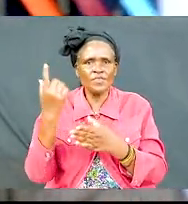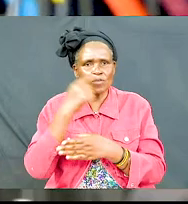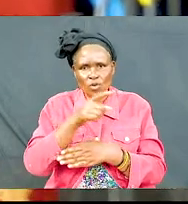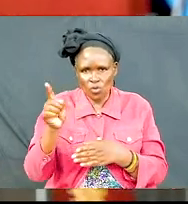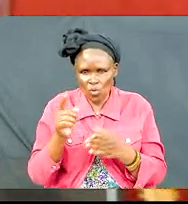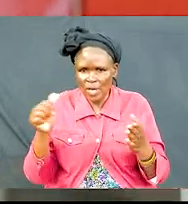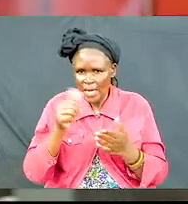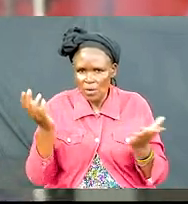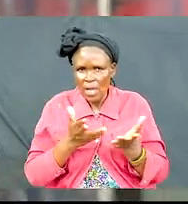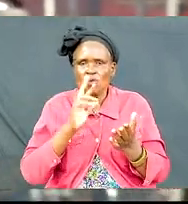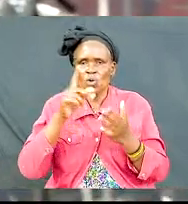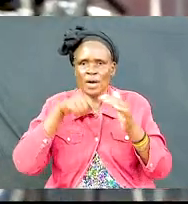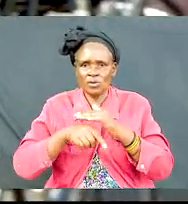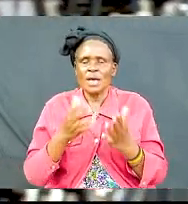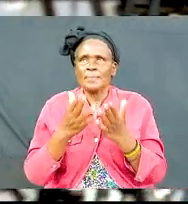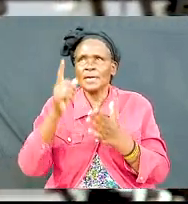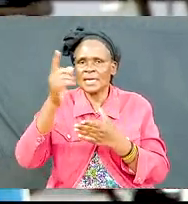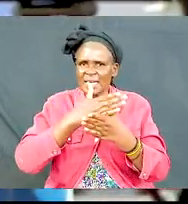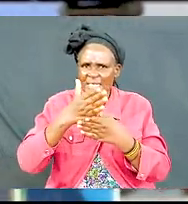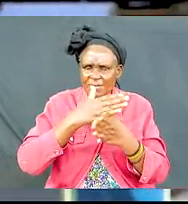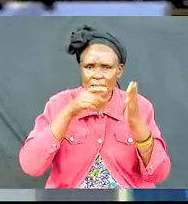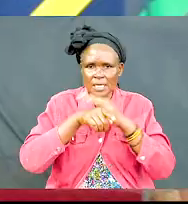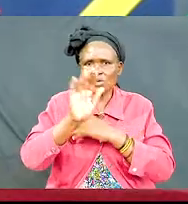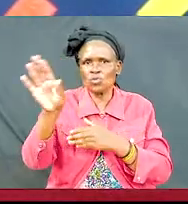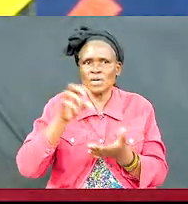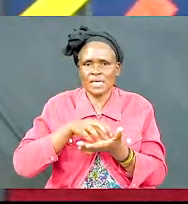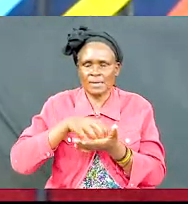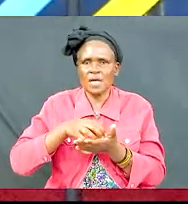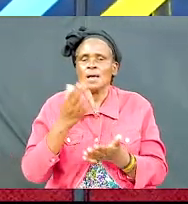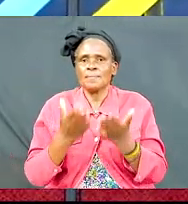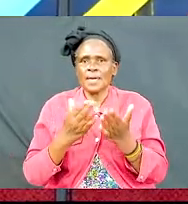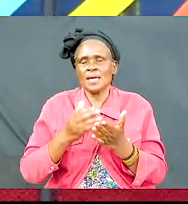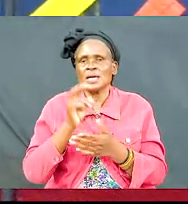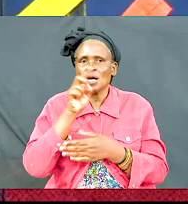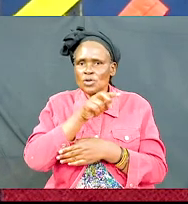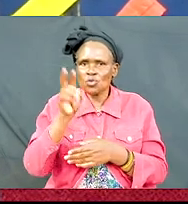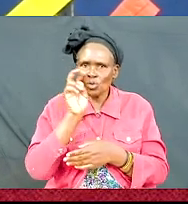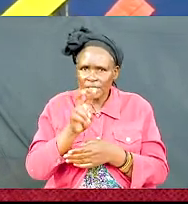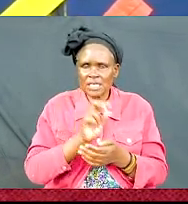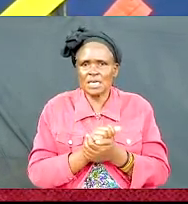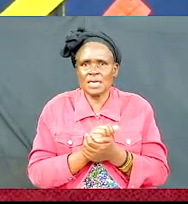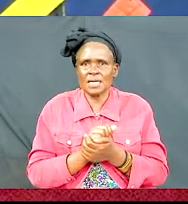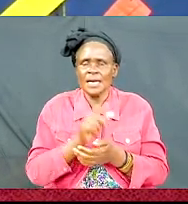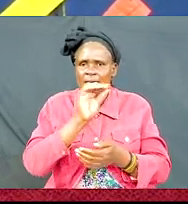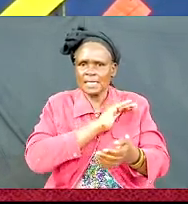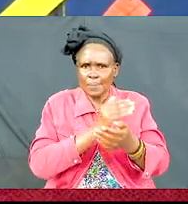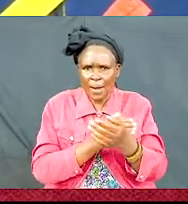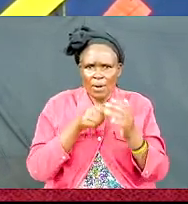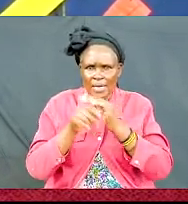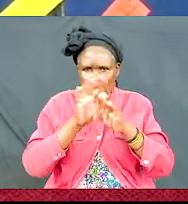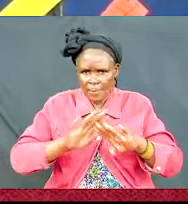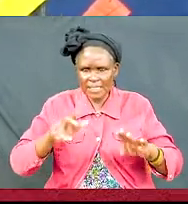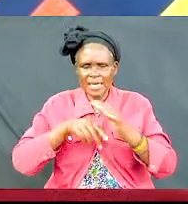today. May he intervene in your circumstances. May you see his power displayed in your